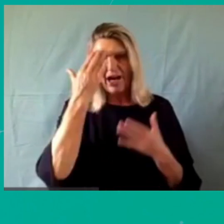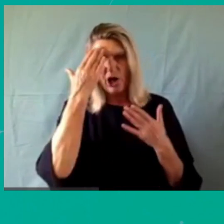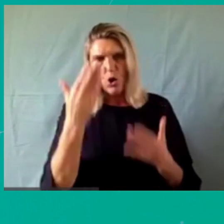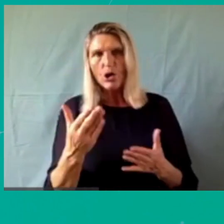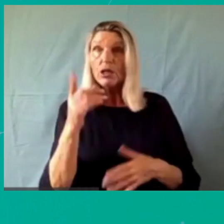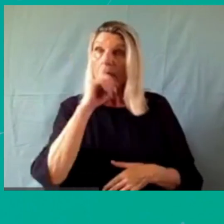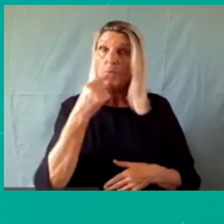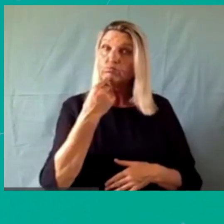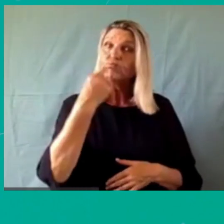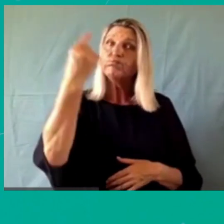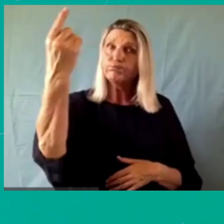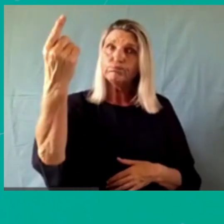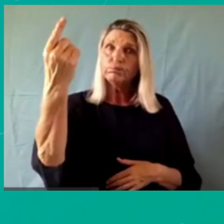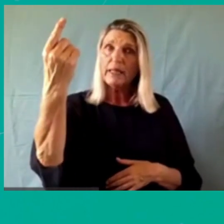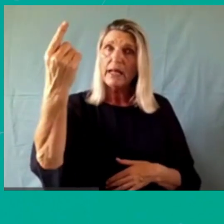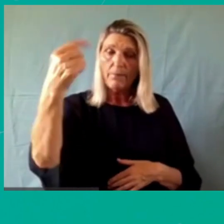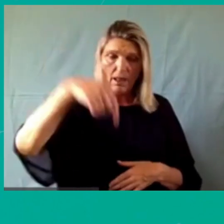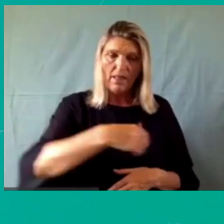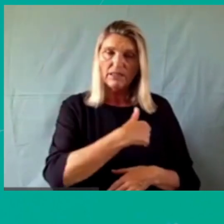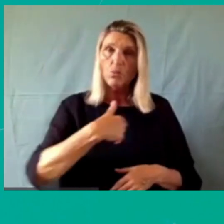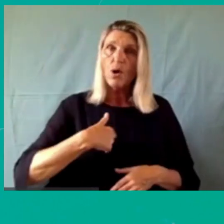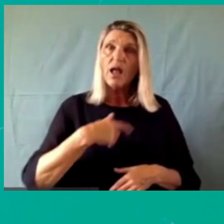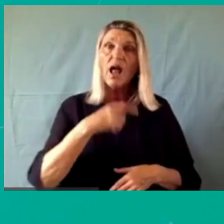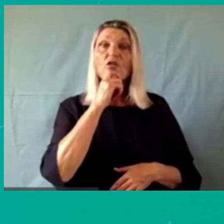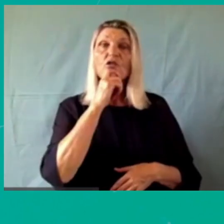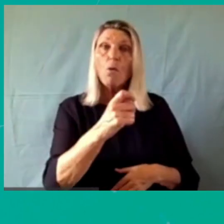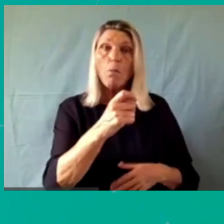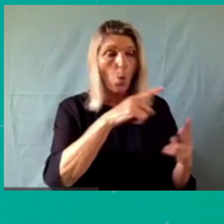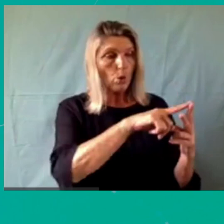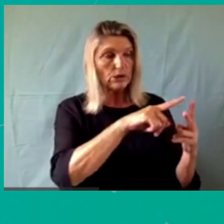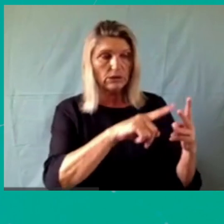reports that have been commissioned, also make it very clear that we